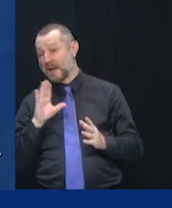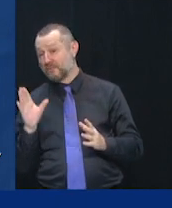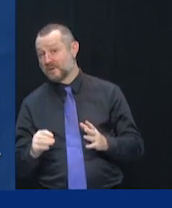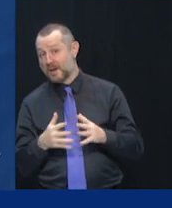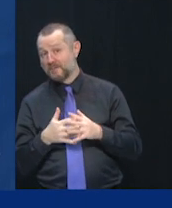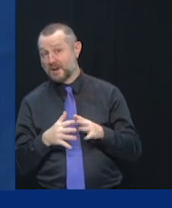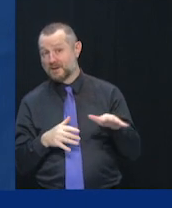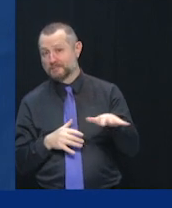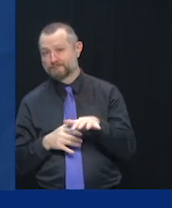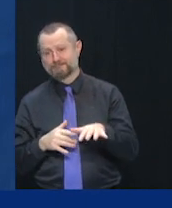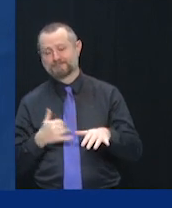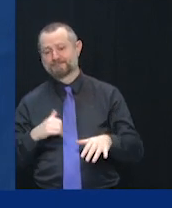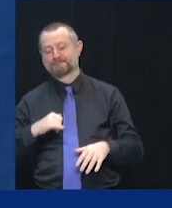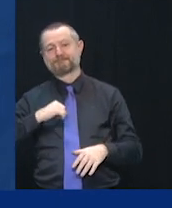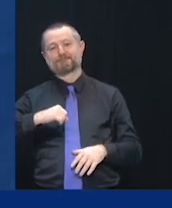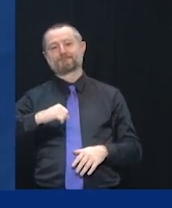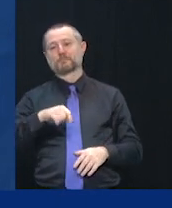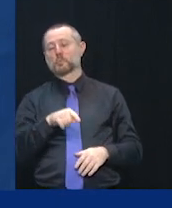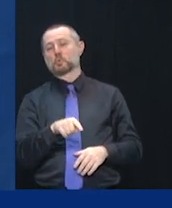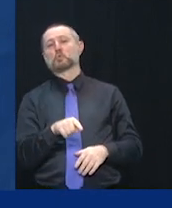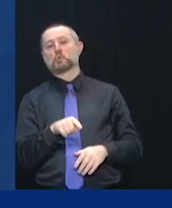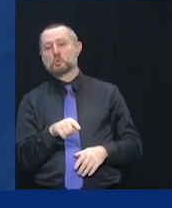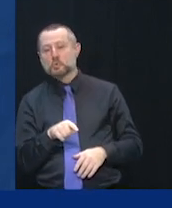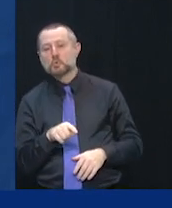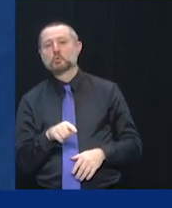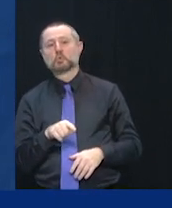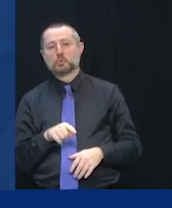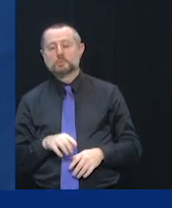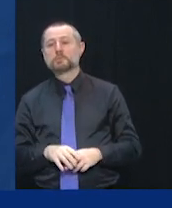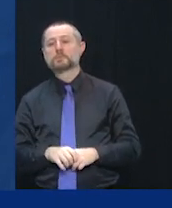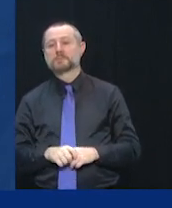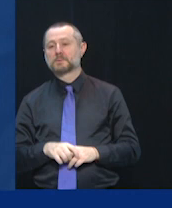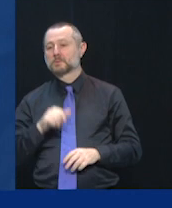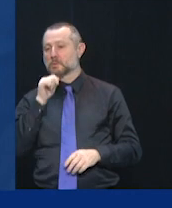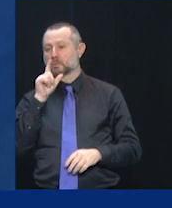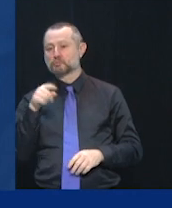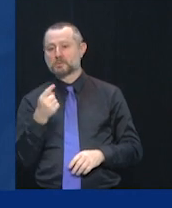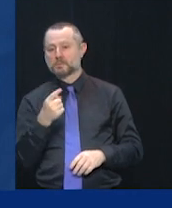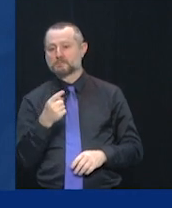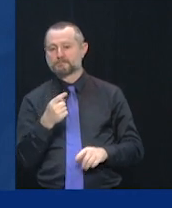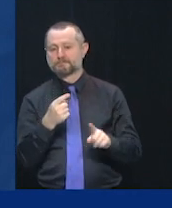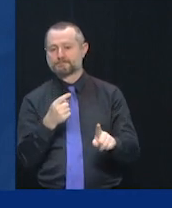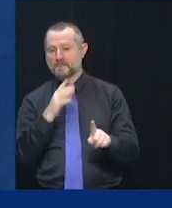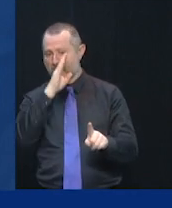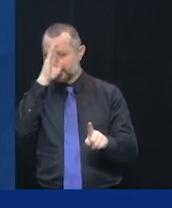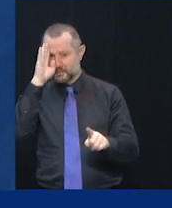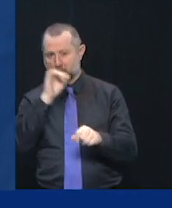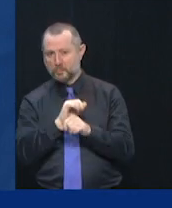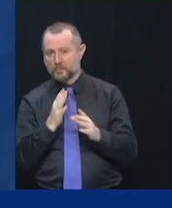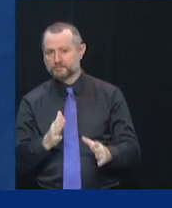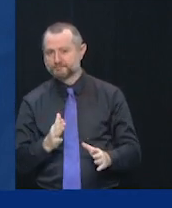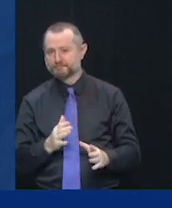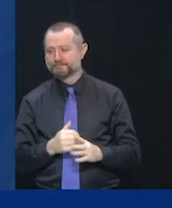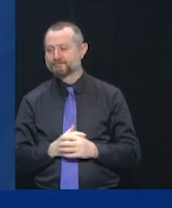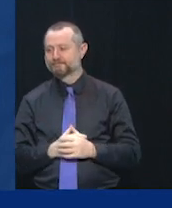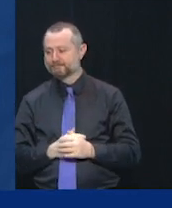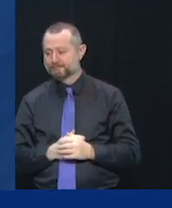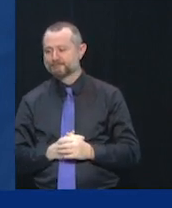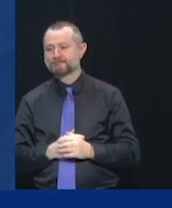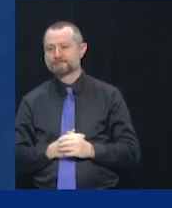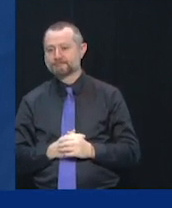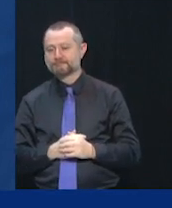American, Black New Yorkers. Not just the hospital workers, which to me are just a